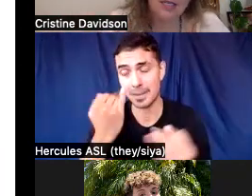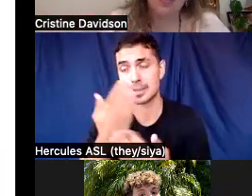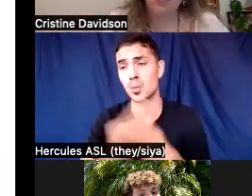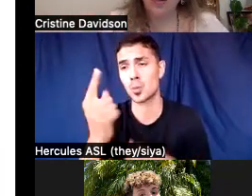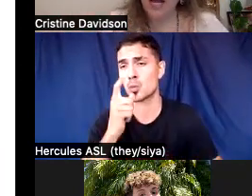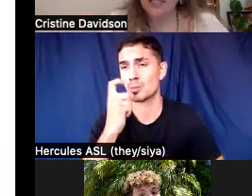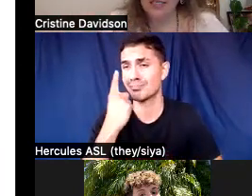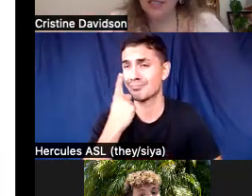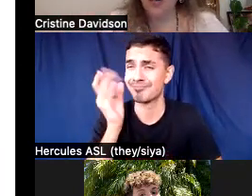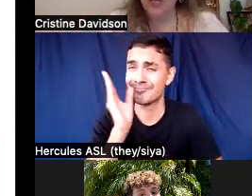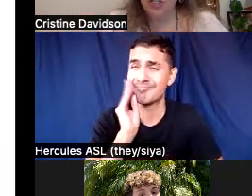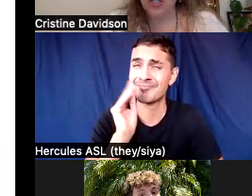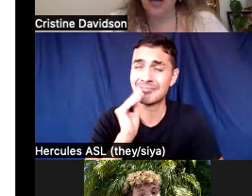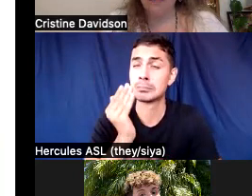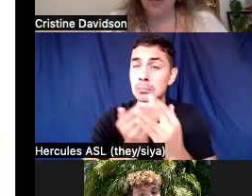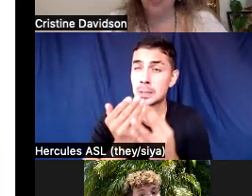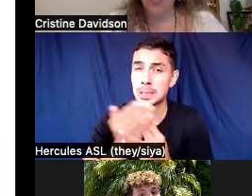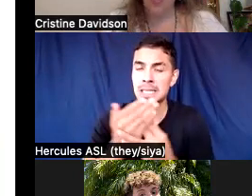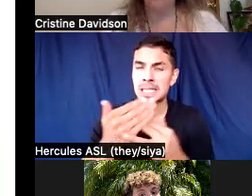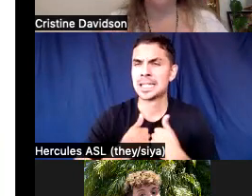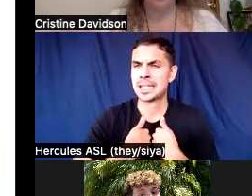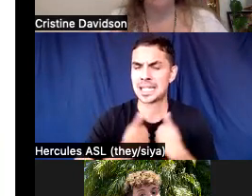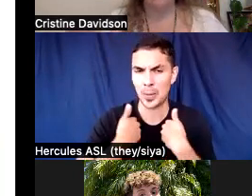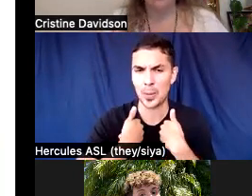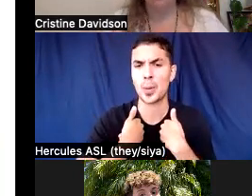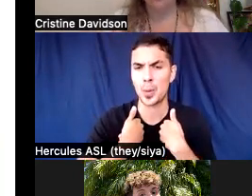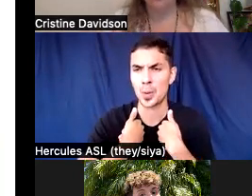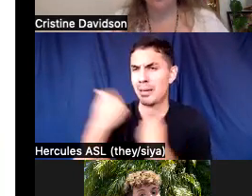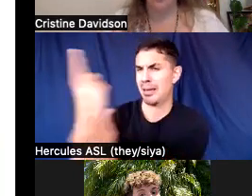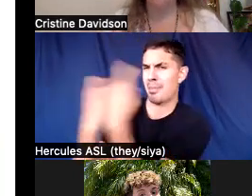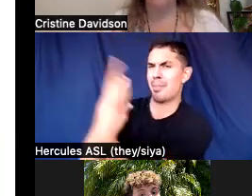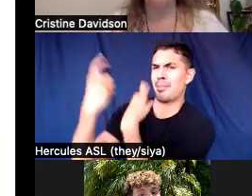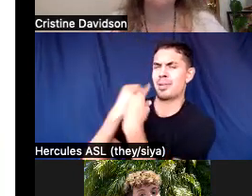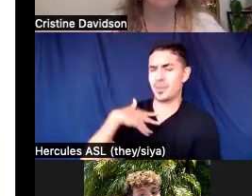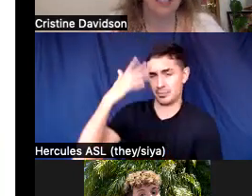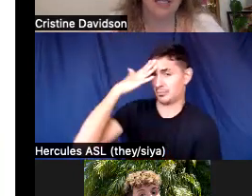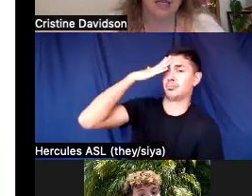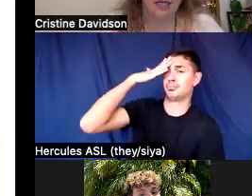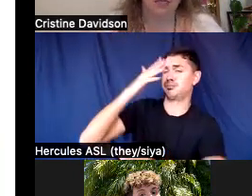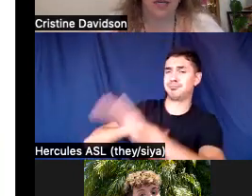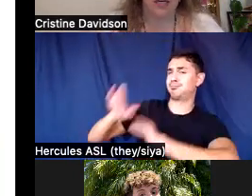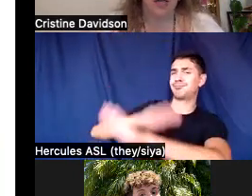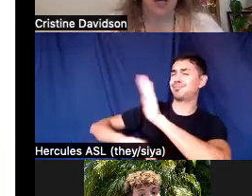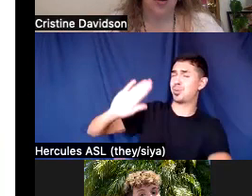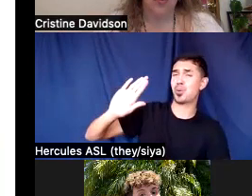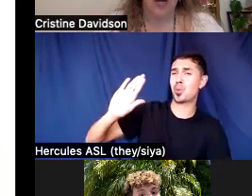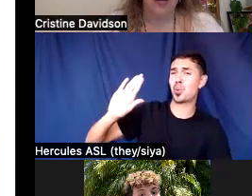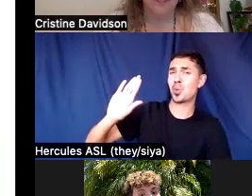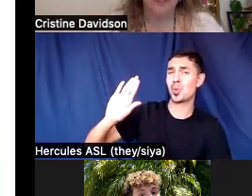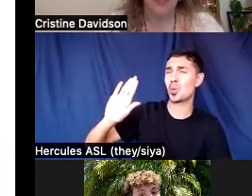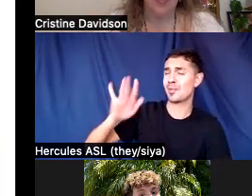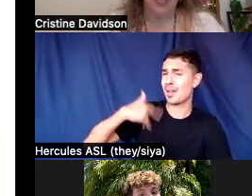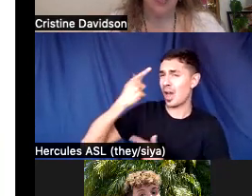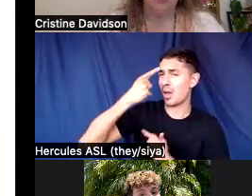experienced this and people are asking these questions of you, how jarring it can be and how re-victimizing it can be,